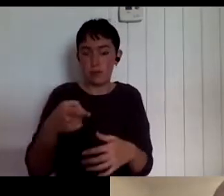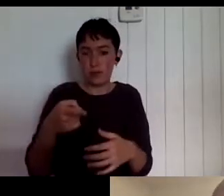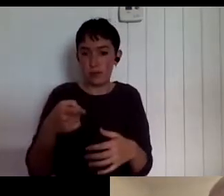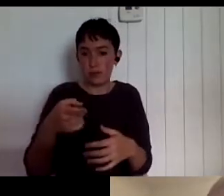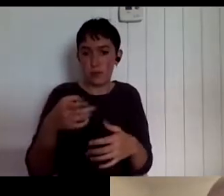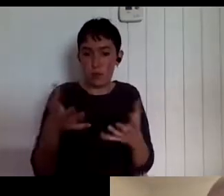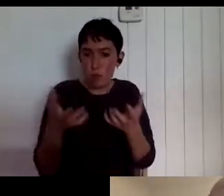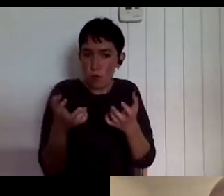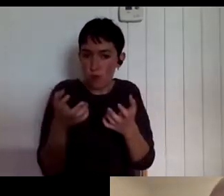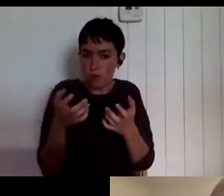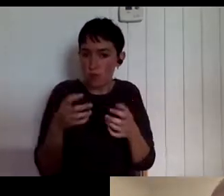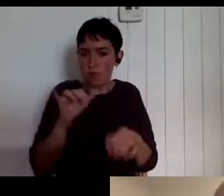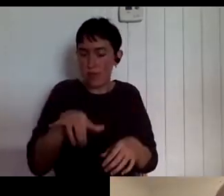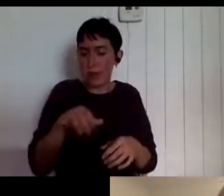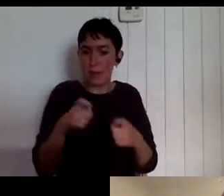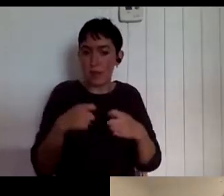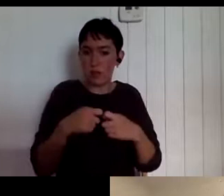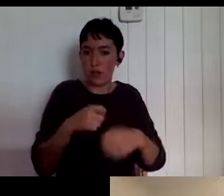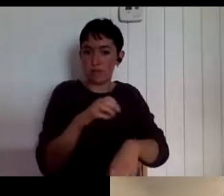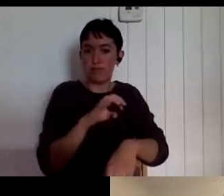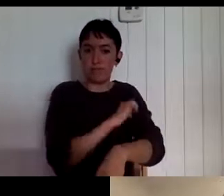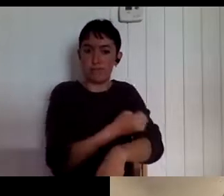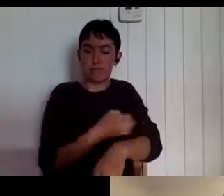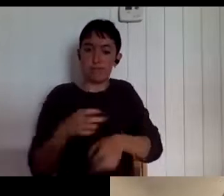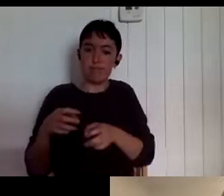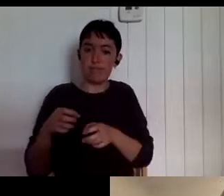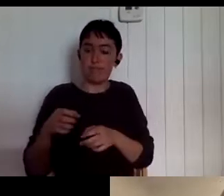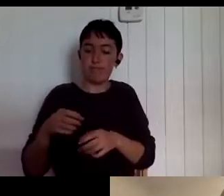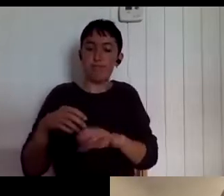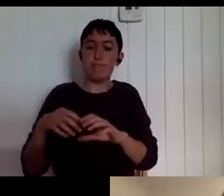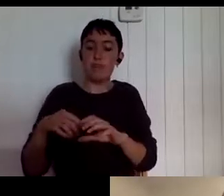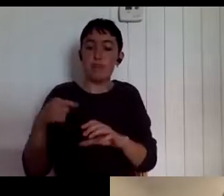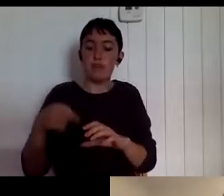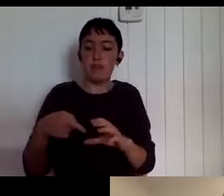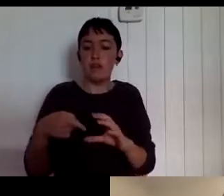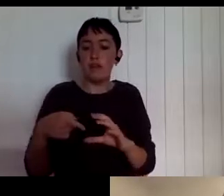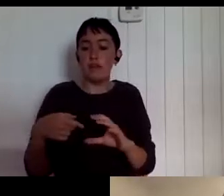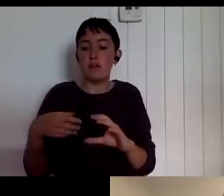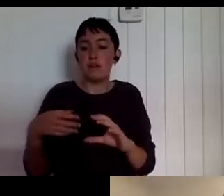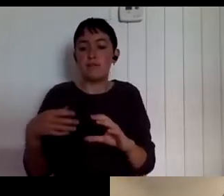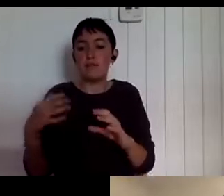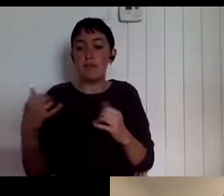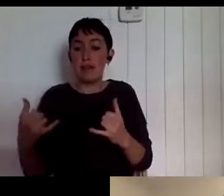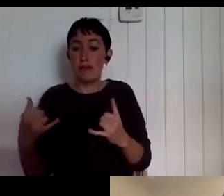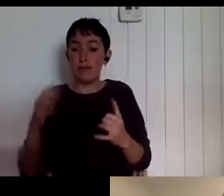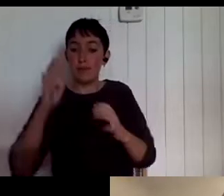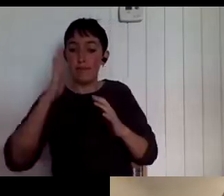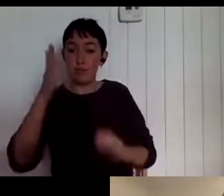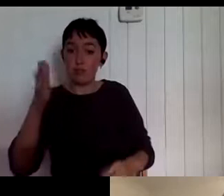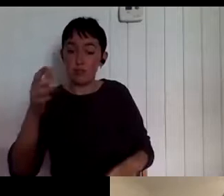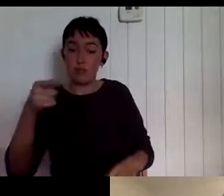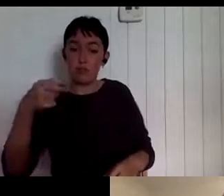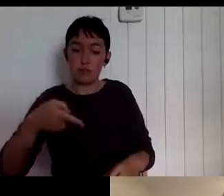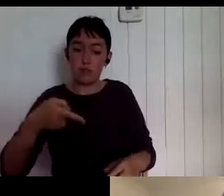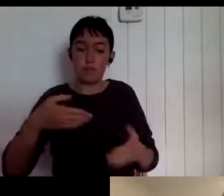what materials and what sort of battery they're going to use. As we go more in the future and things are becoming more and more specialized, it really, you